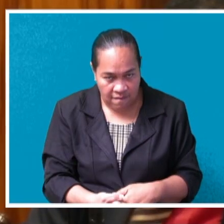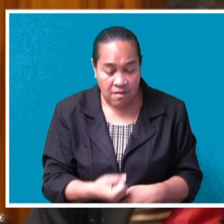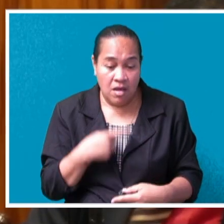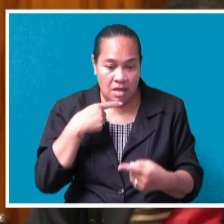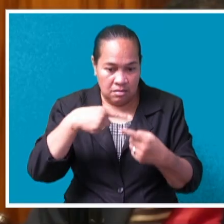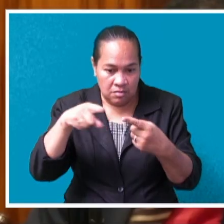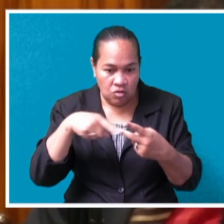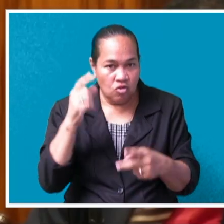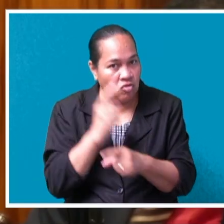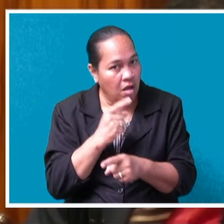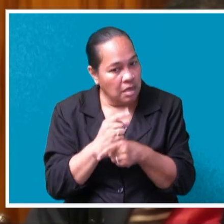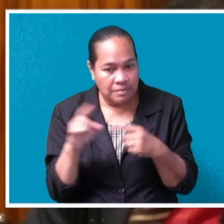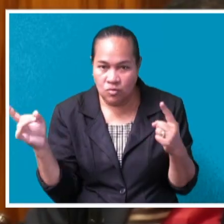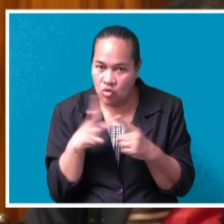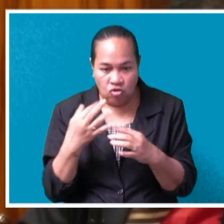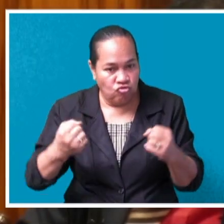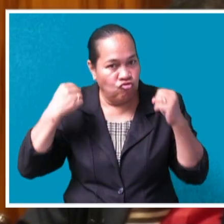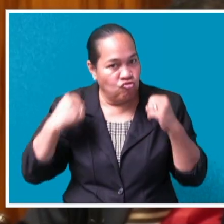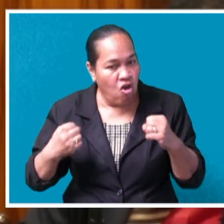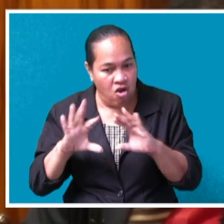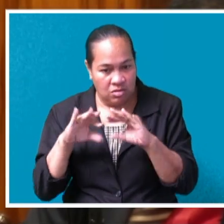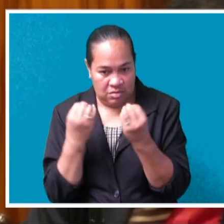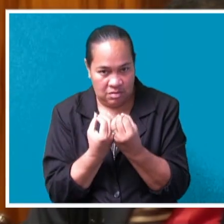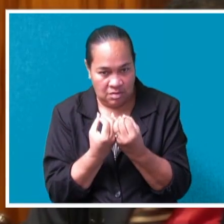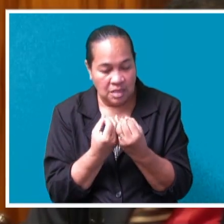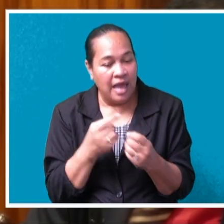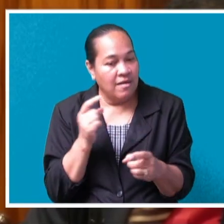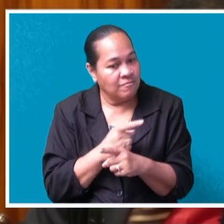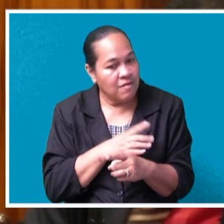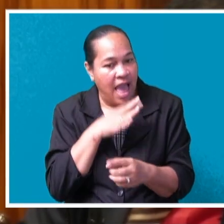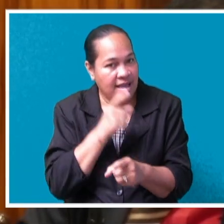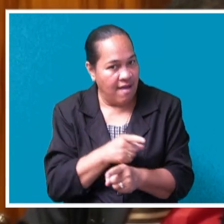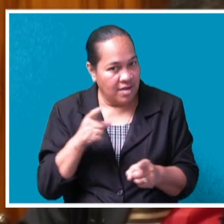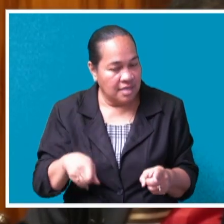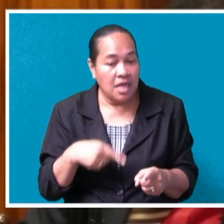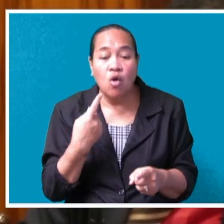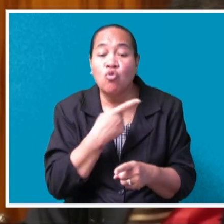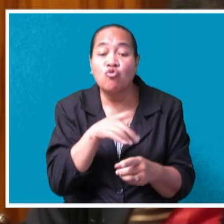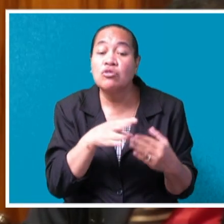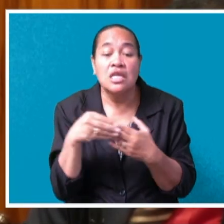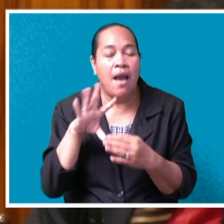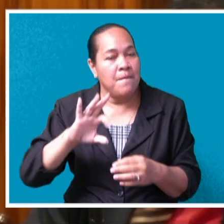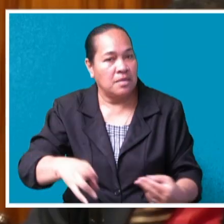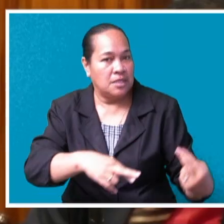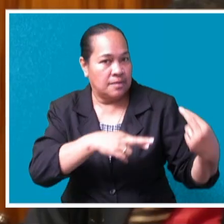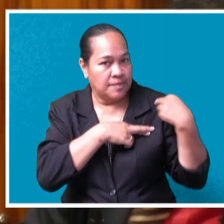importance of strong institutions, effective governance, and responsible leadership.